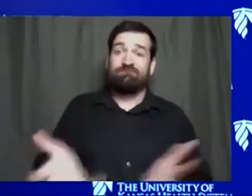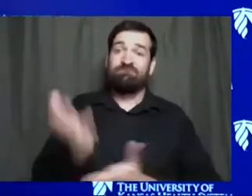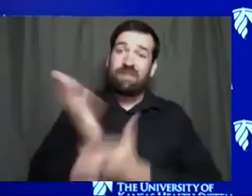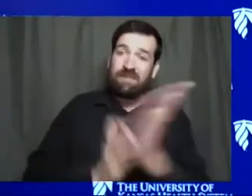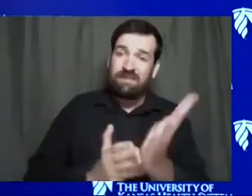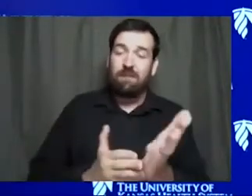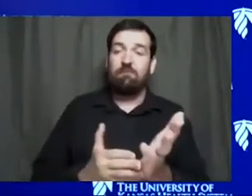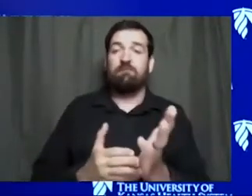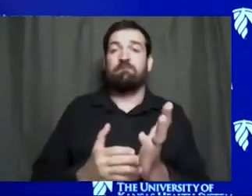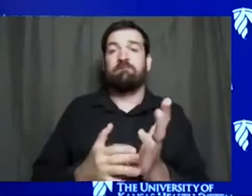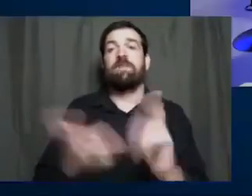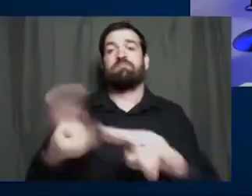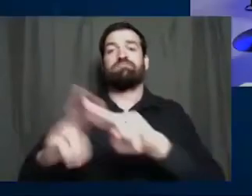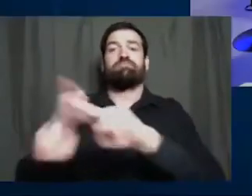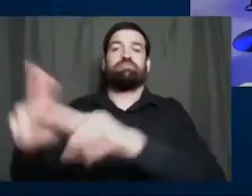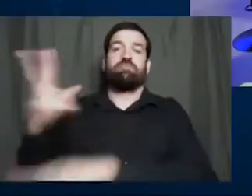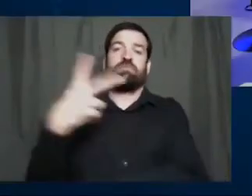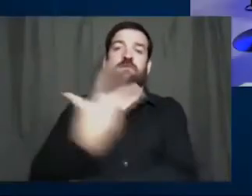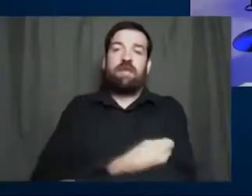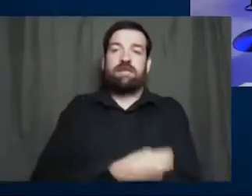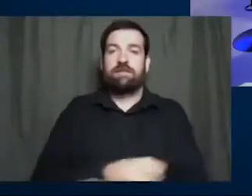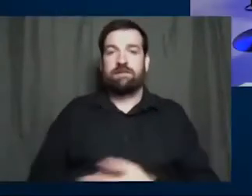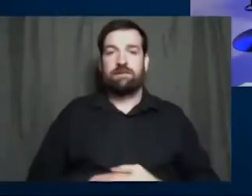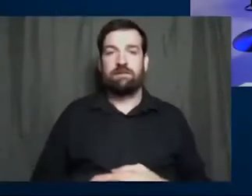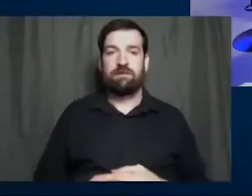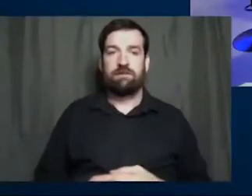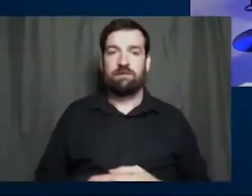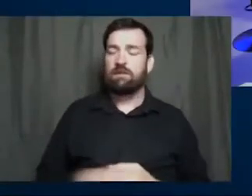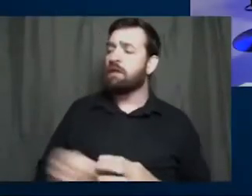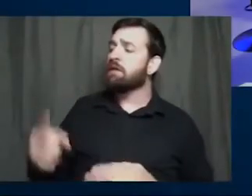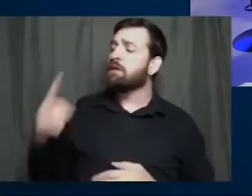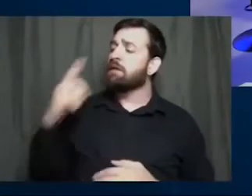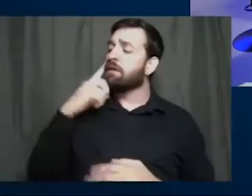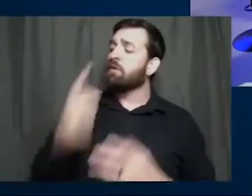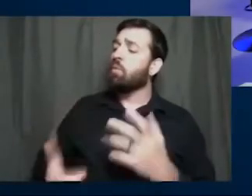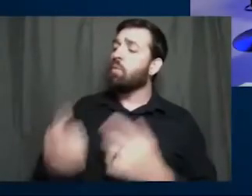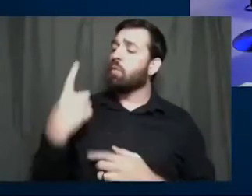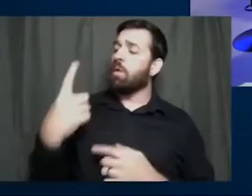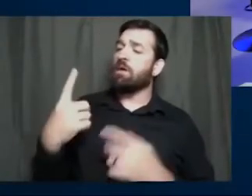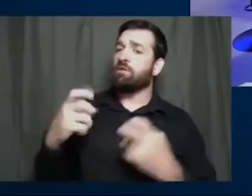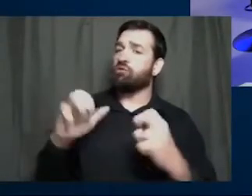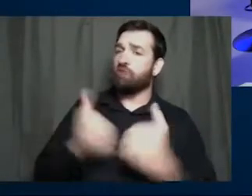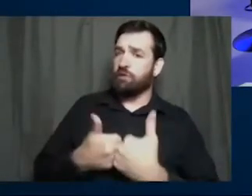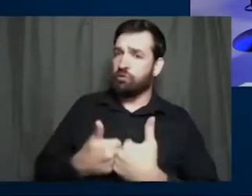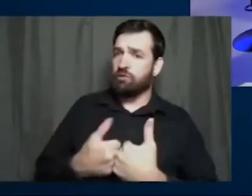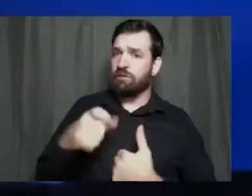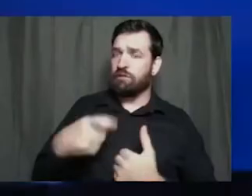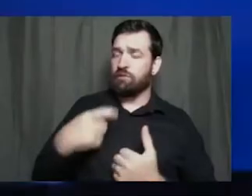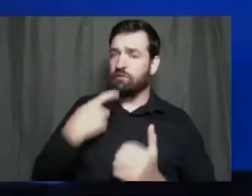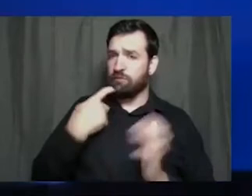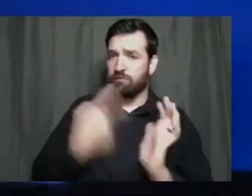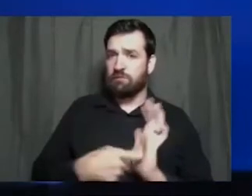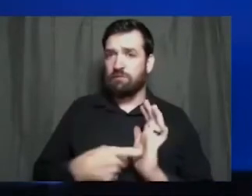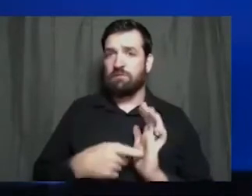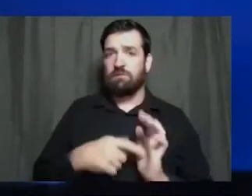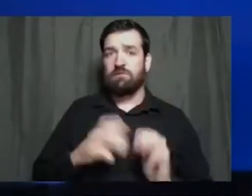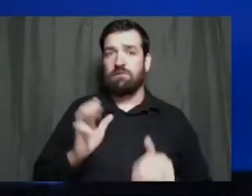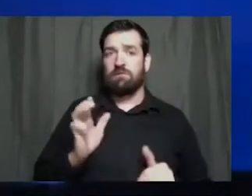we've been seeing. So Joseph, I think one of our challenges we have to recognize in Kansas City is our curves are still rising. Yeah. So we've been flat,